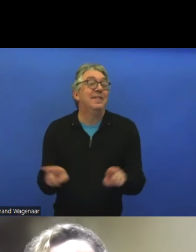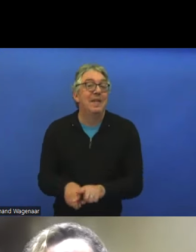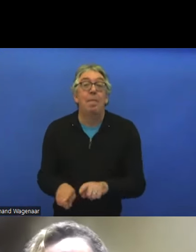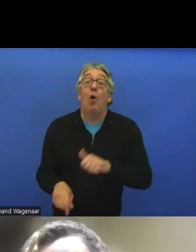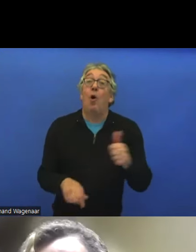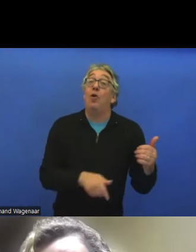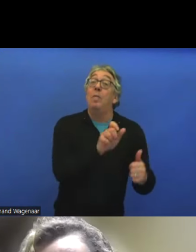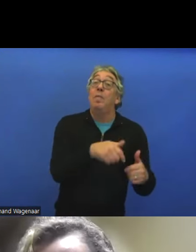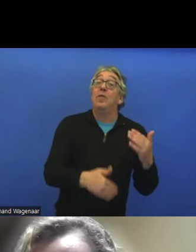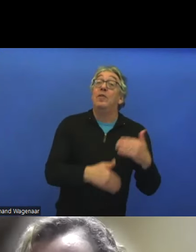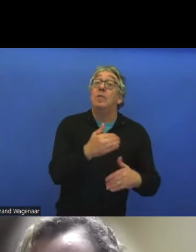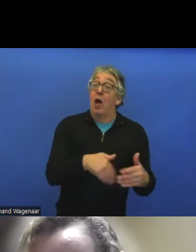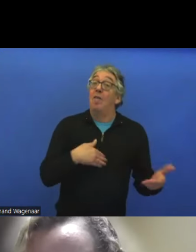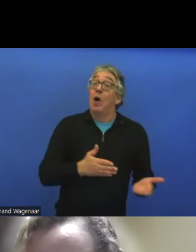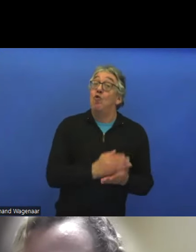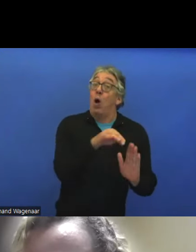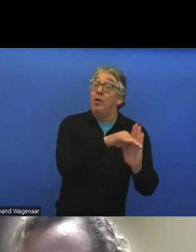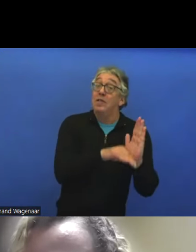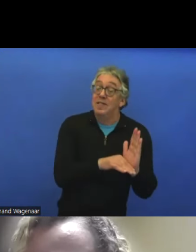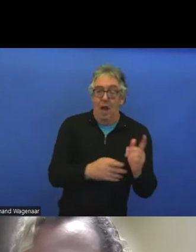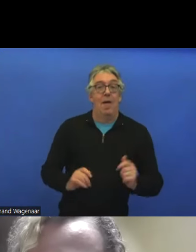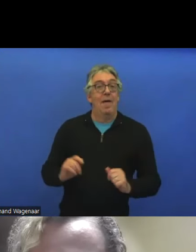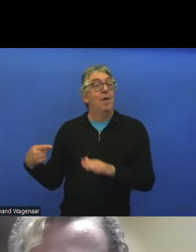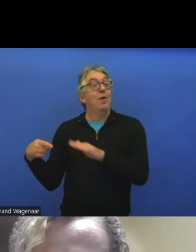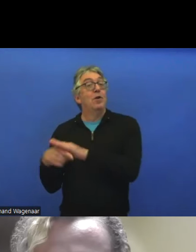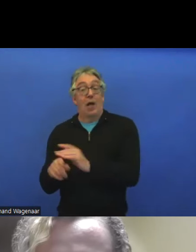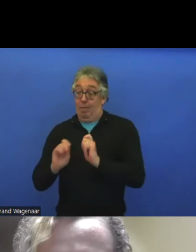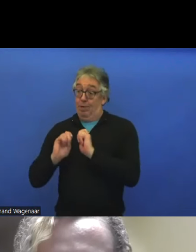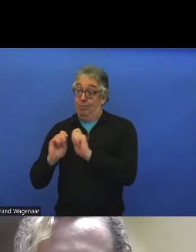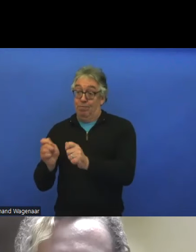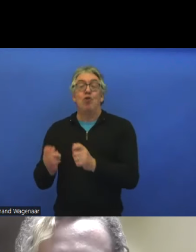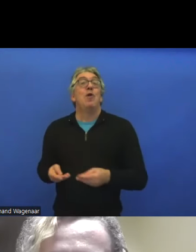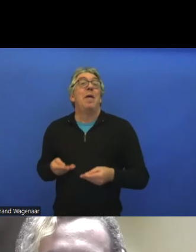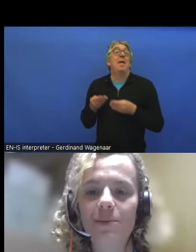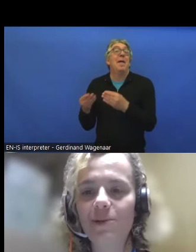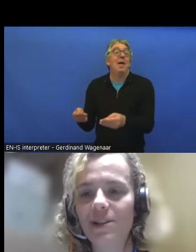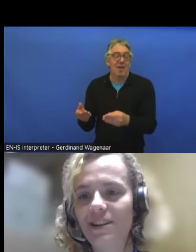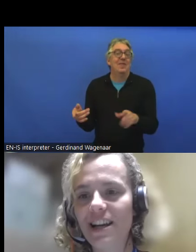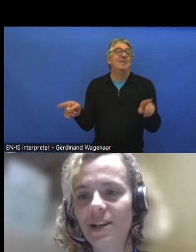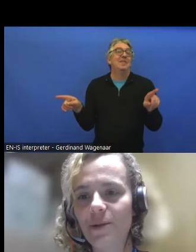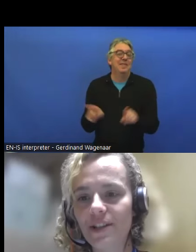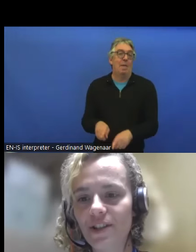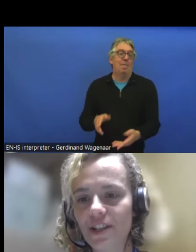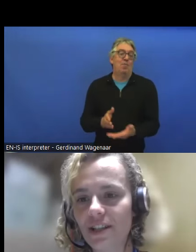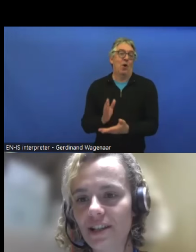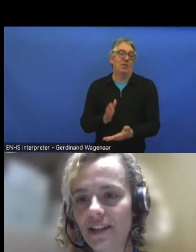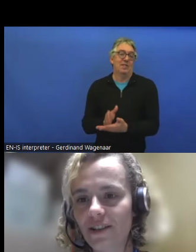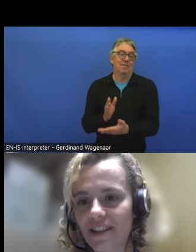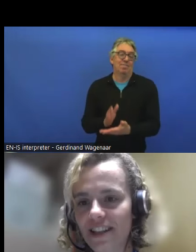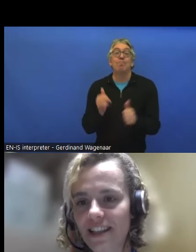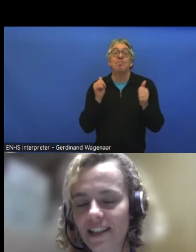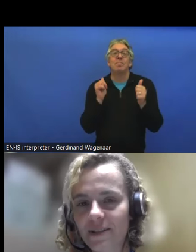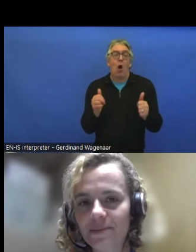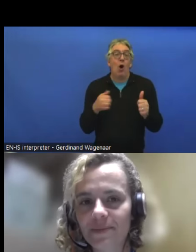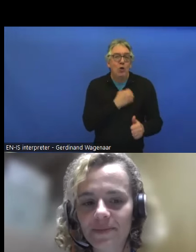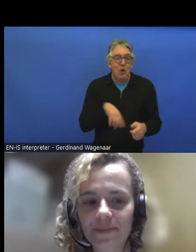And this is where I will stop. I think I was quite long already, so I'm happy to answer any question later